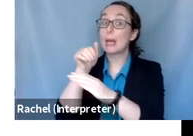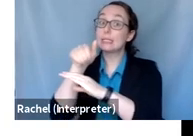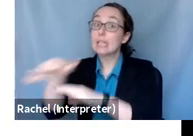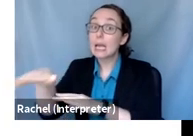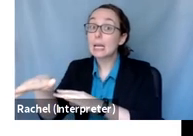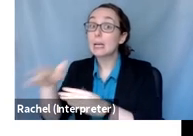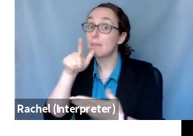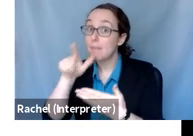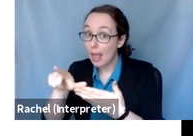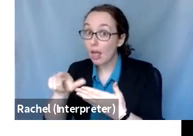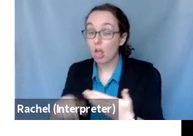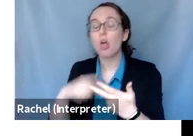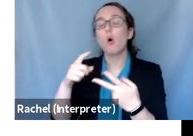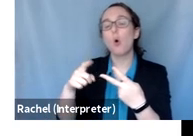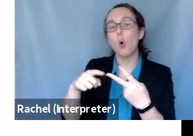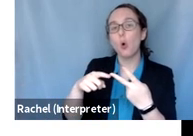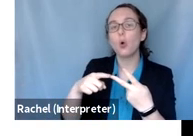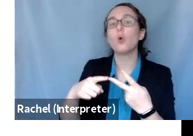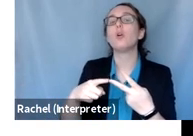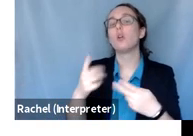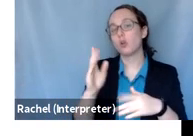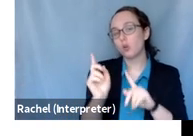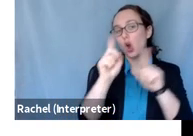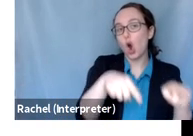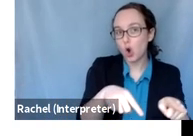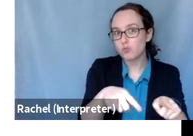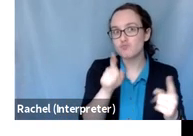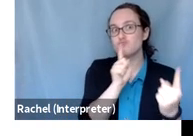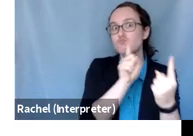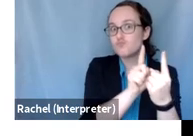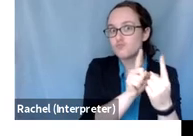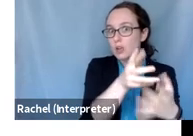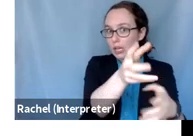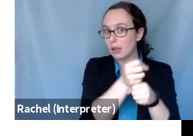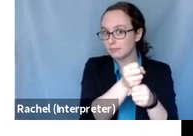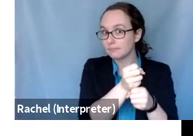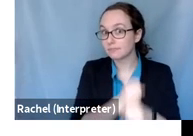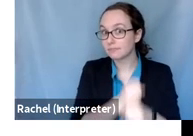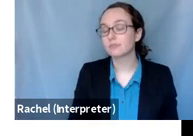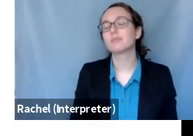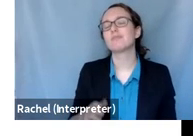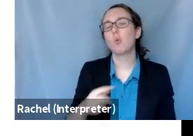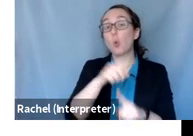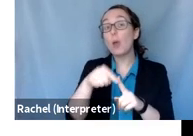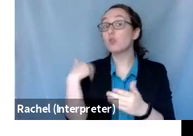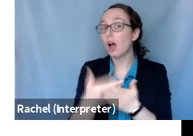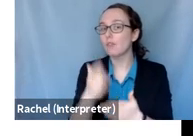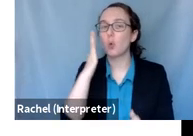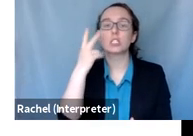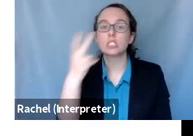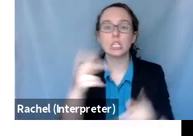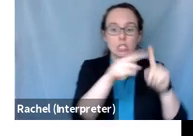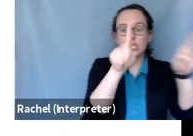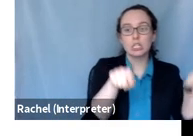convenient. And you'll definitely see that. We have signages set up around the store to direct you where you need to go. If you're a voucher